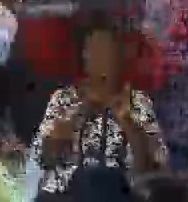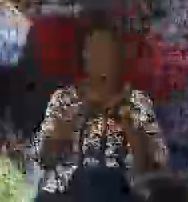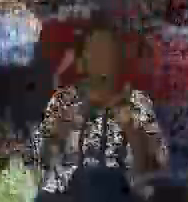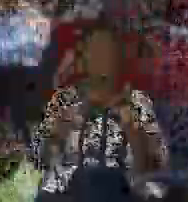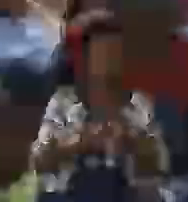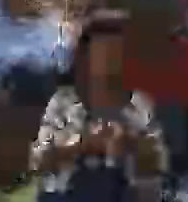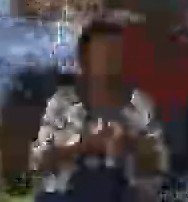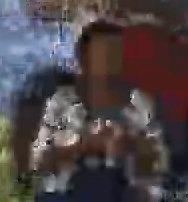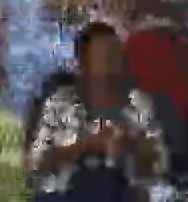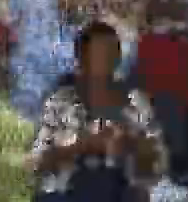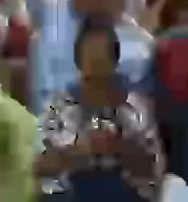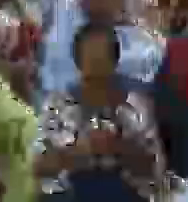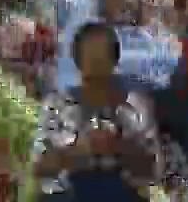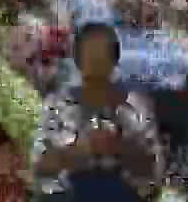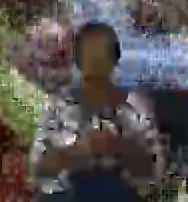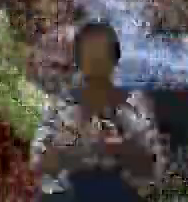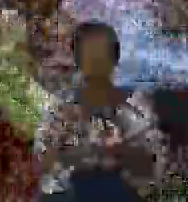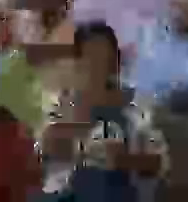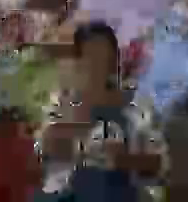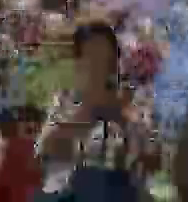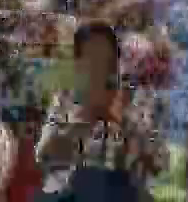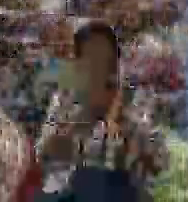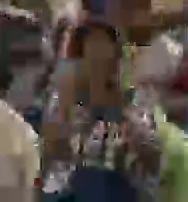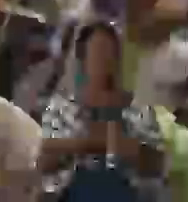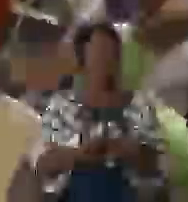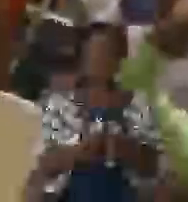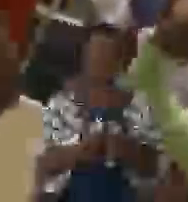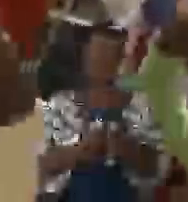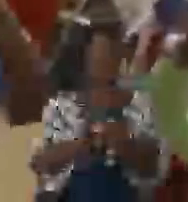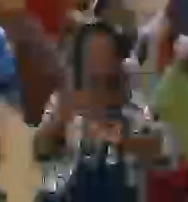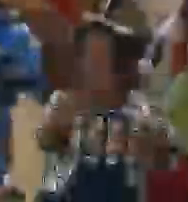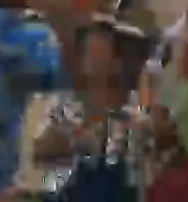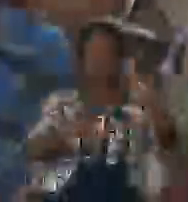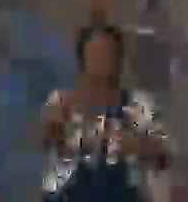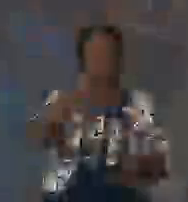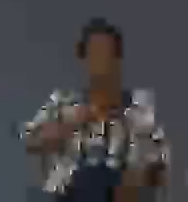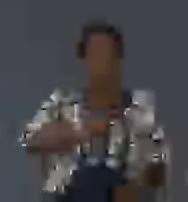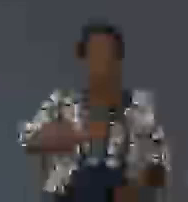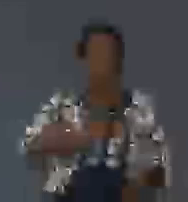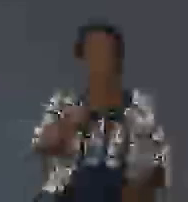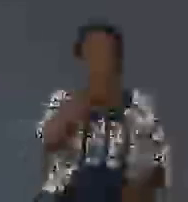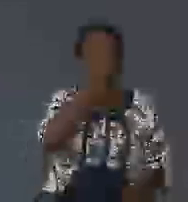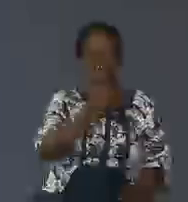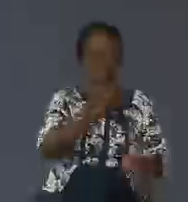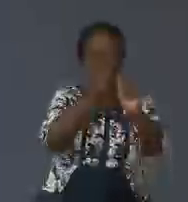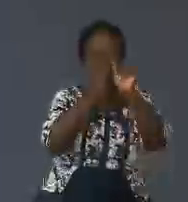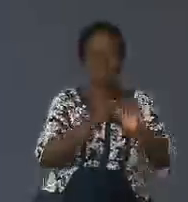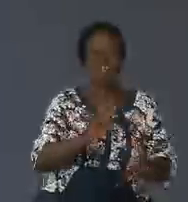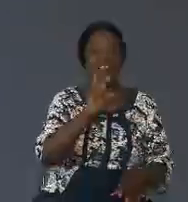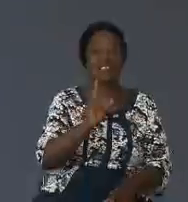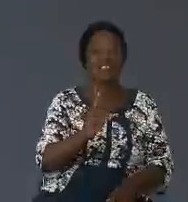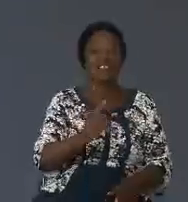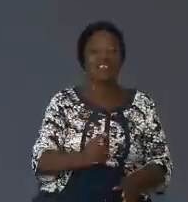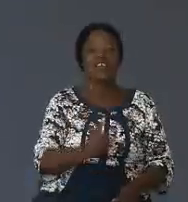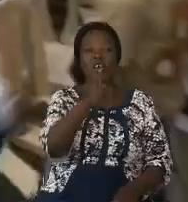God is there present with you in Jesus' name. You are blessed. I